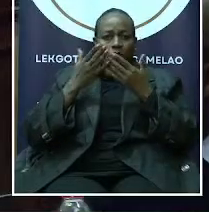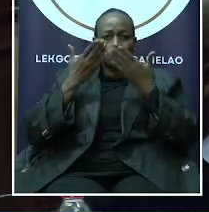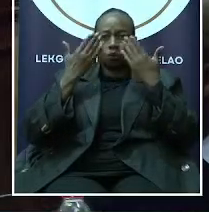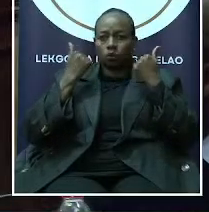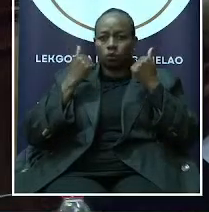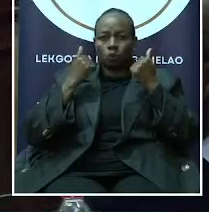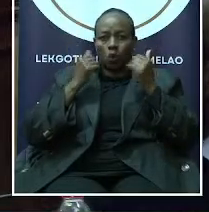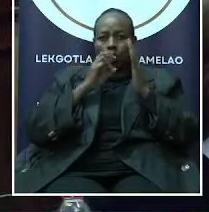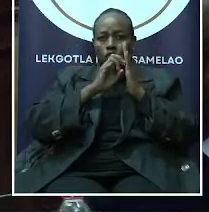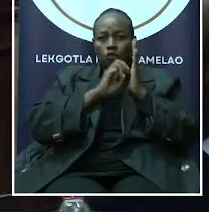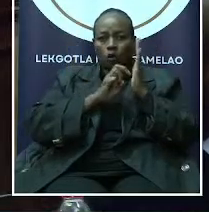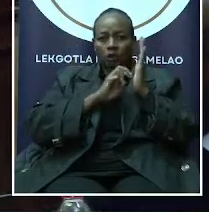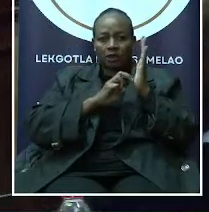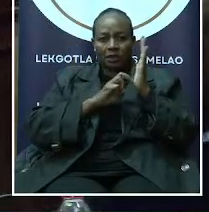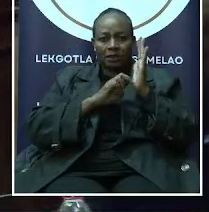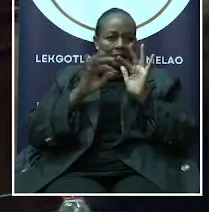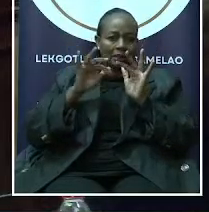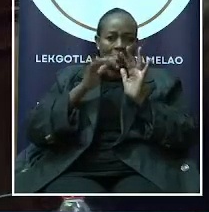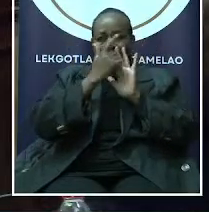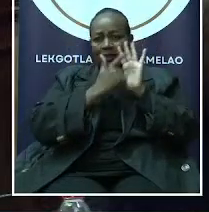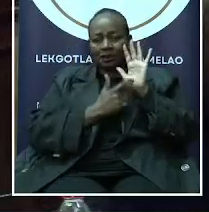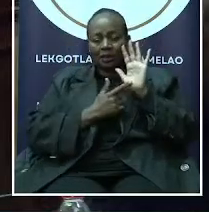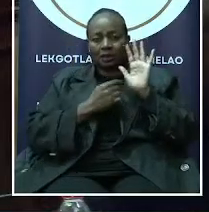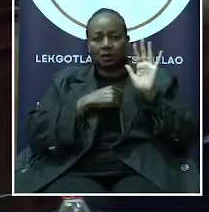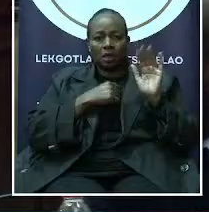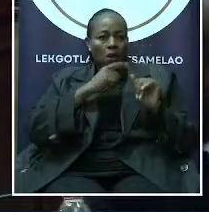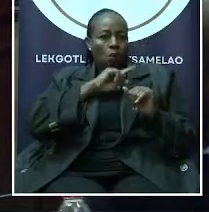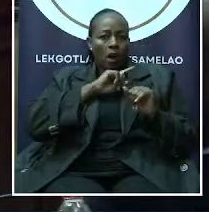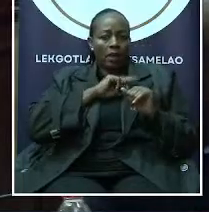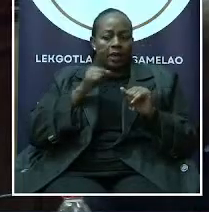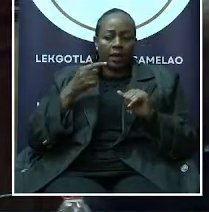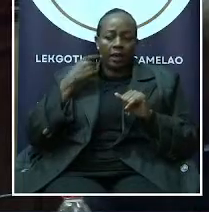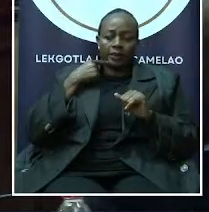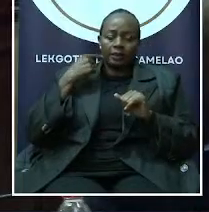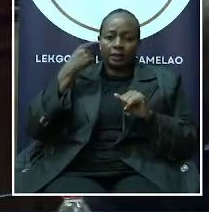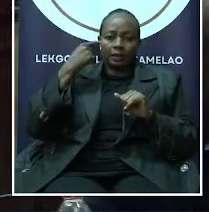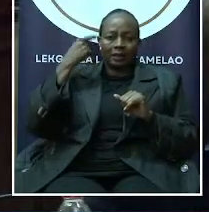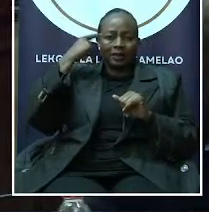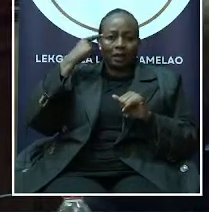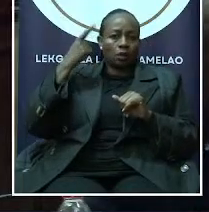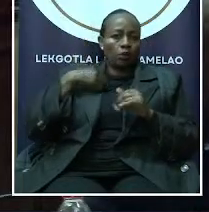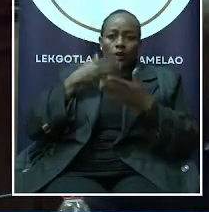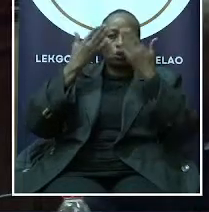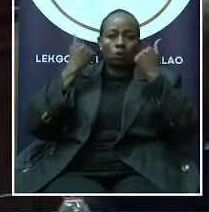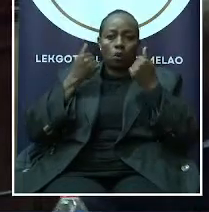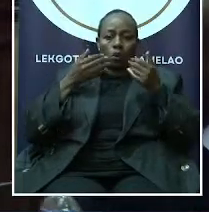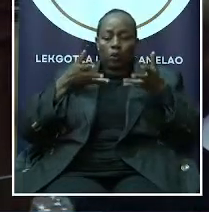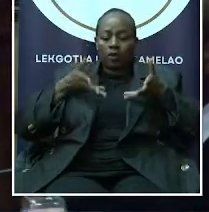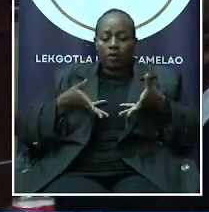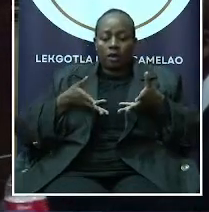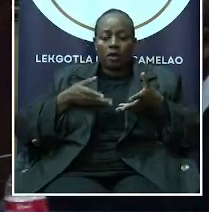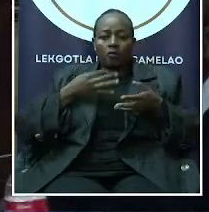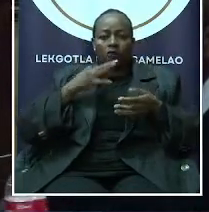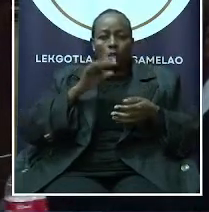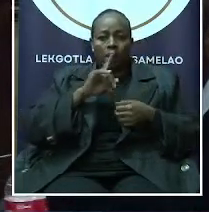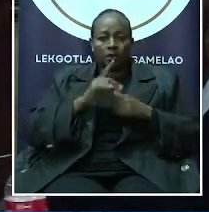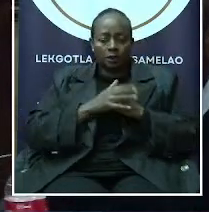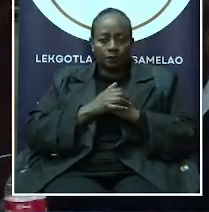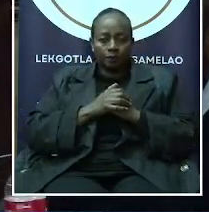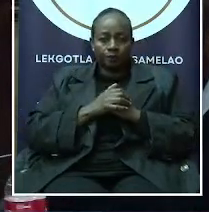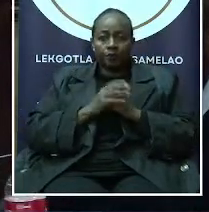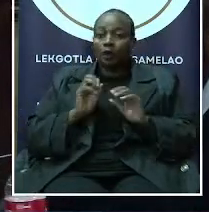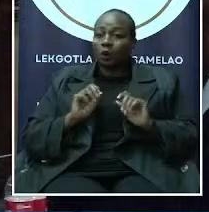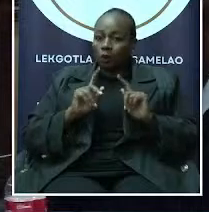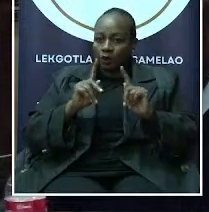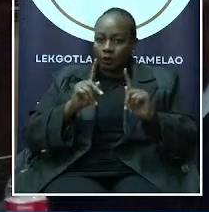laws and the rules of this House? Because now she's insinuating that we do not know what we're doing here. Can she please Thank refrain you, from Honourable doing Member. that? I